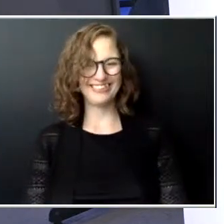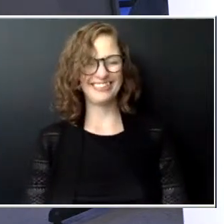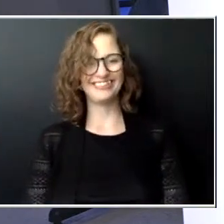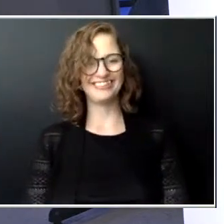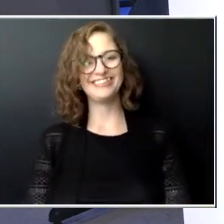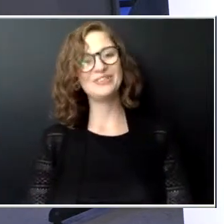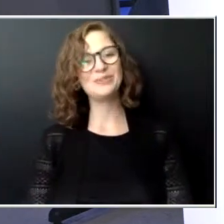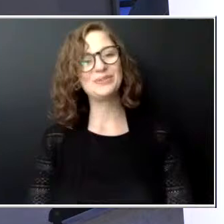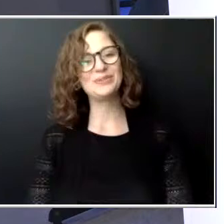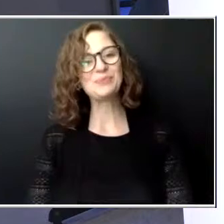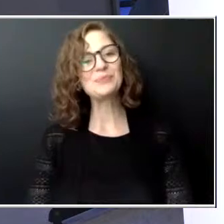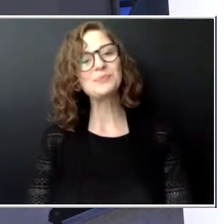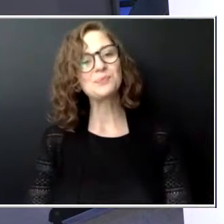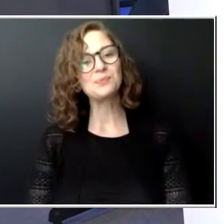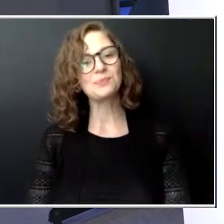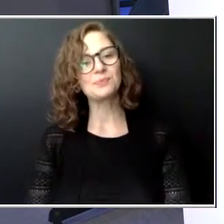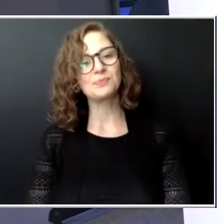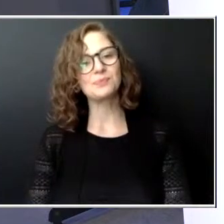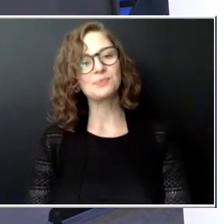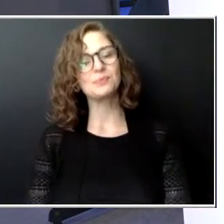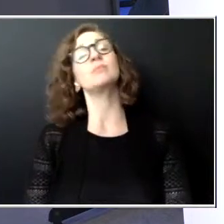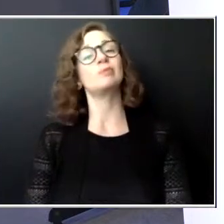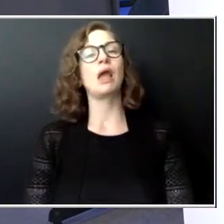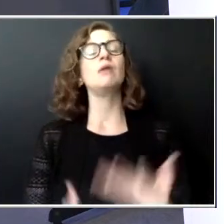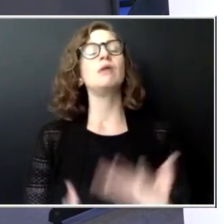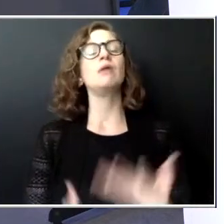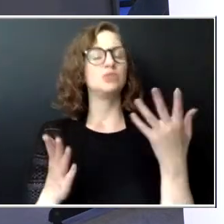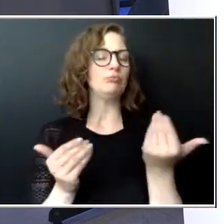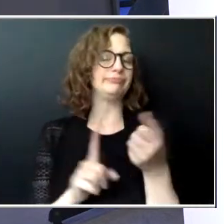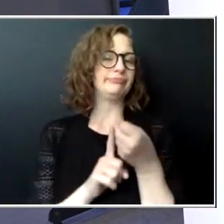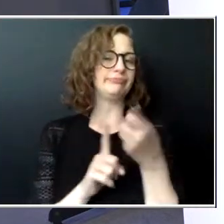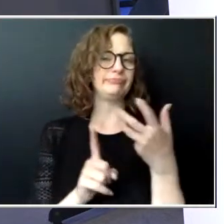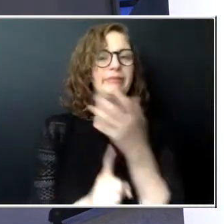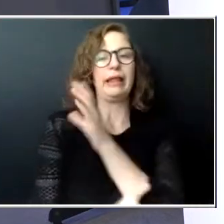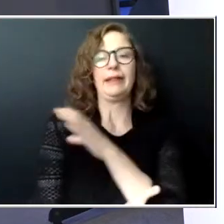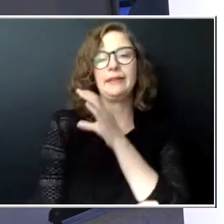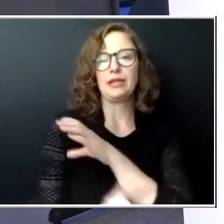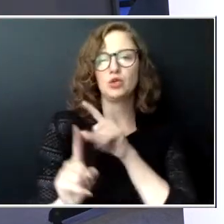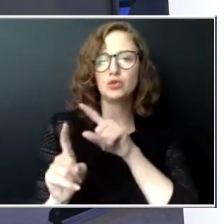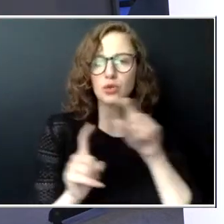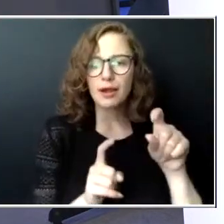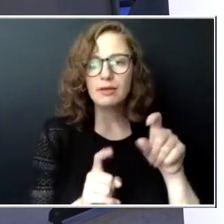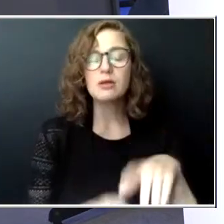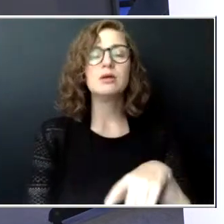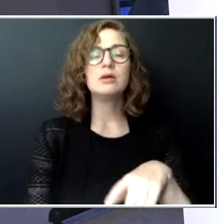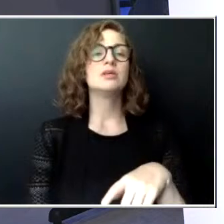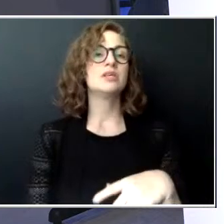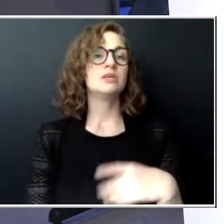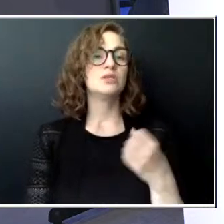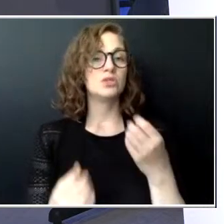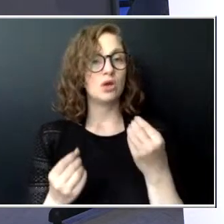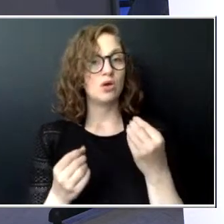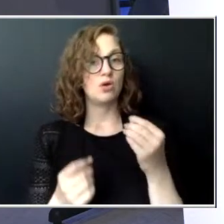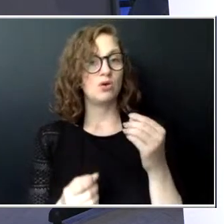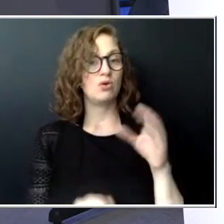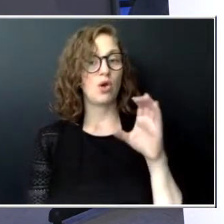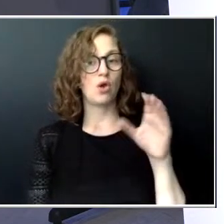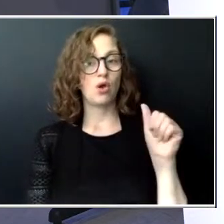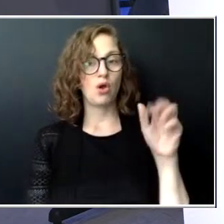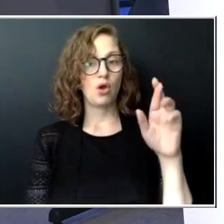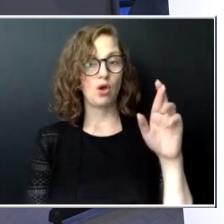Let's talk about this clinical trial. Modifying Todd cells doesn't work. Then we talk about this study where we're talking about